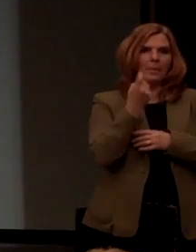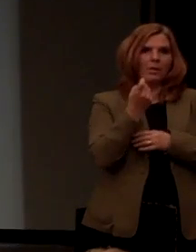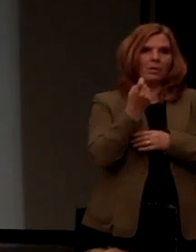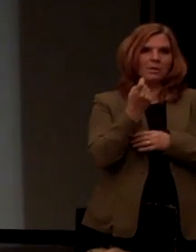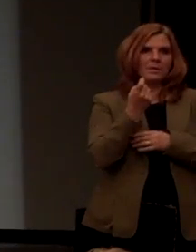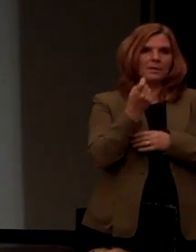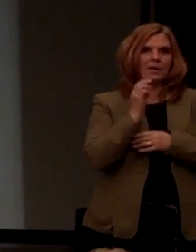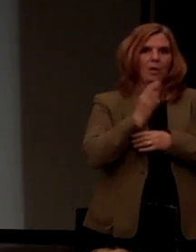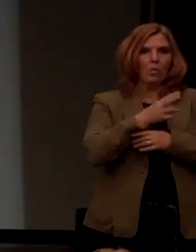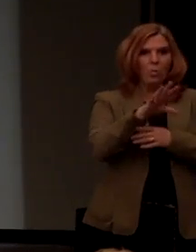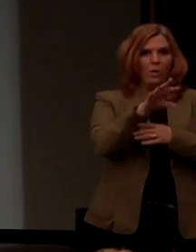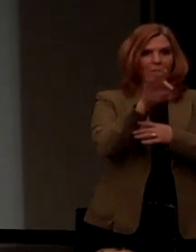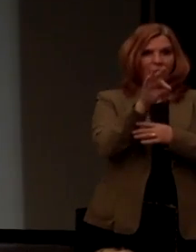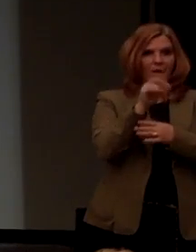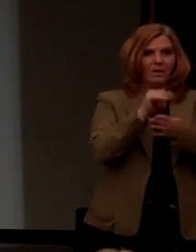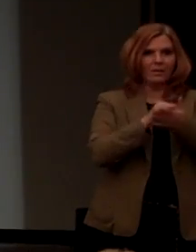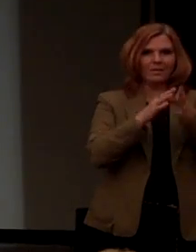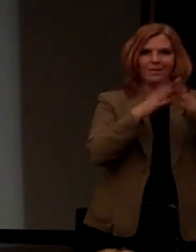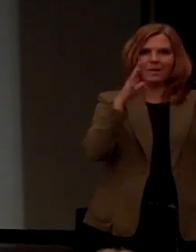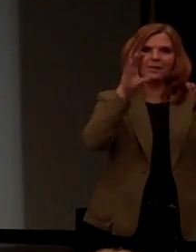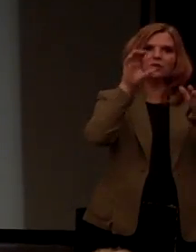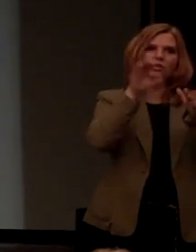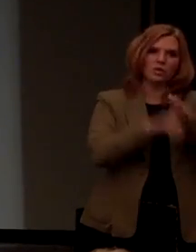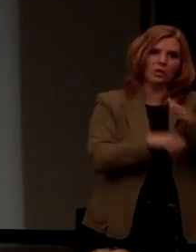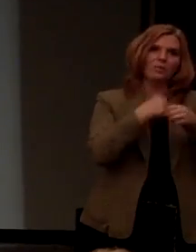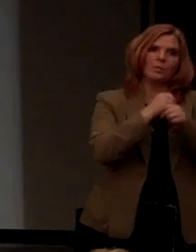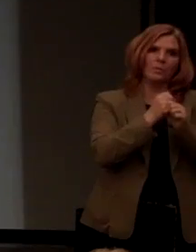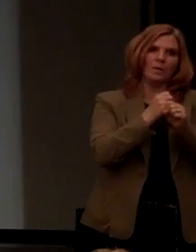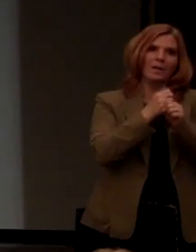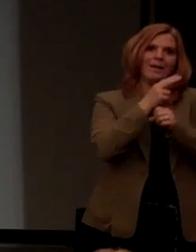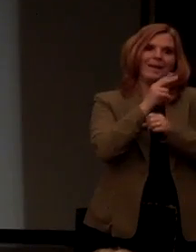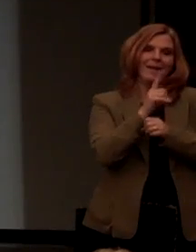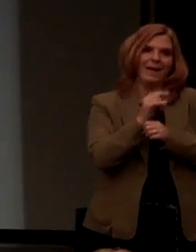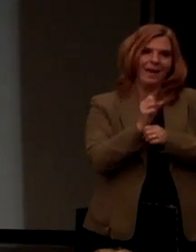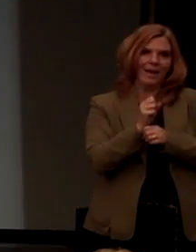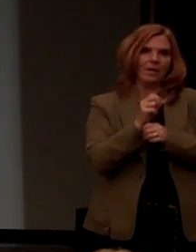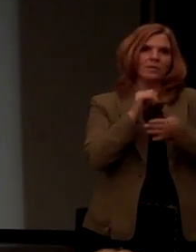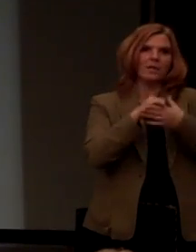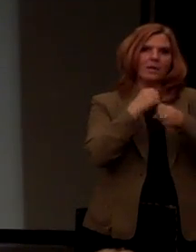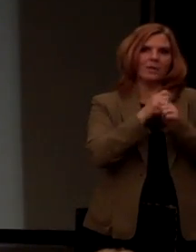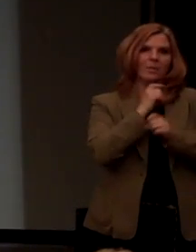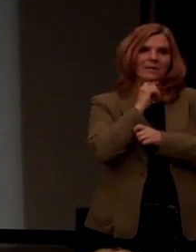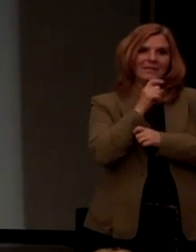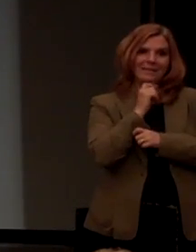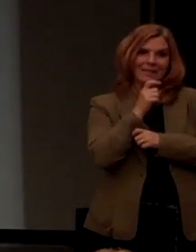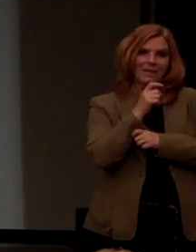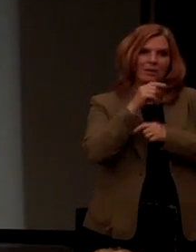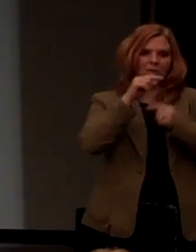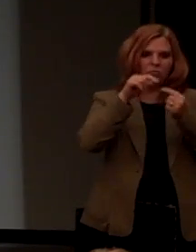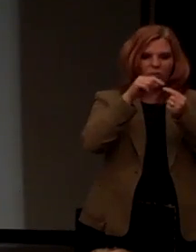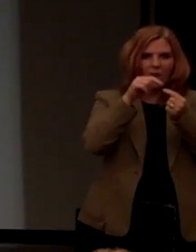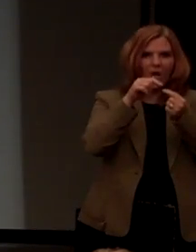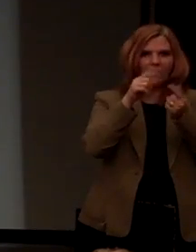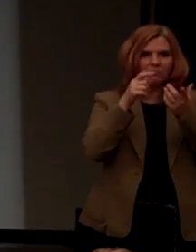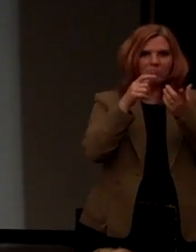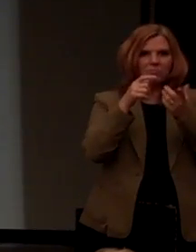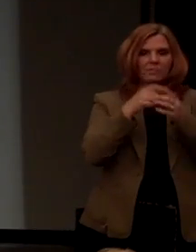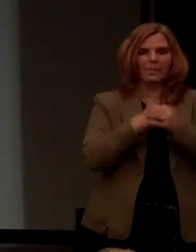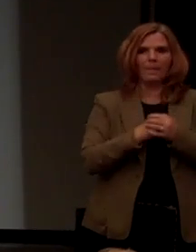Because we found out that it was a lot cheaper to make nails that were made out of steel and round than cut